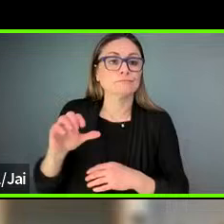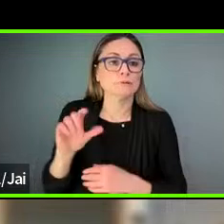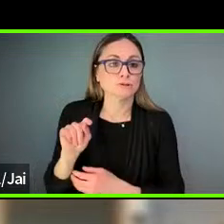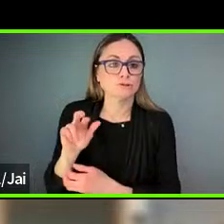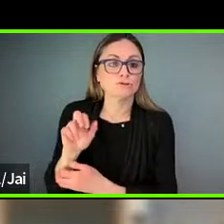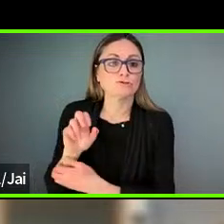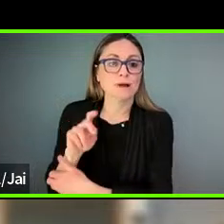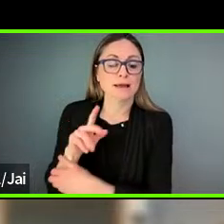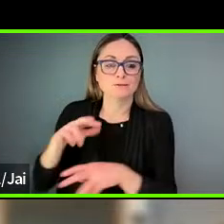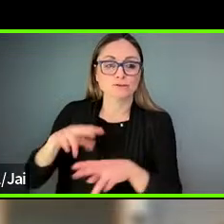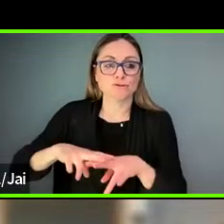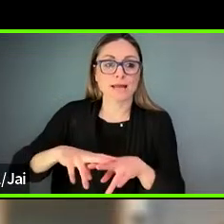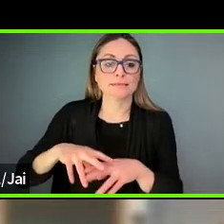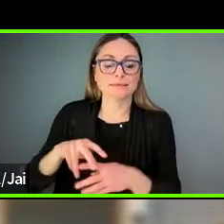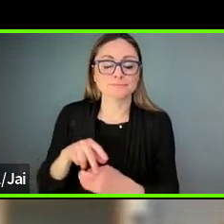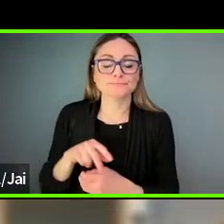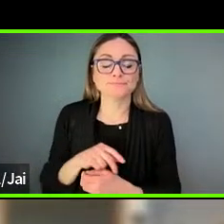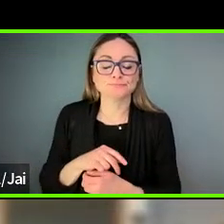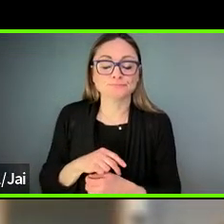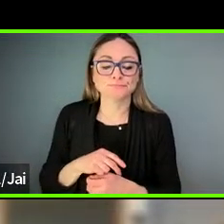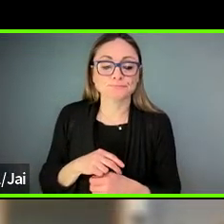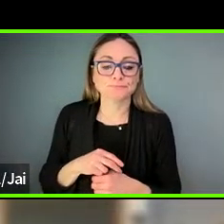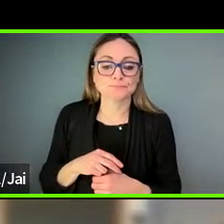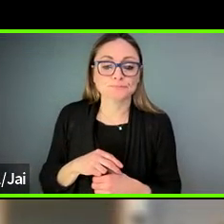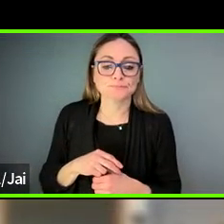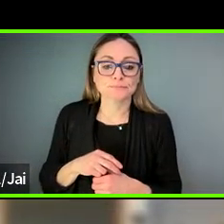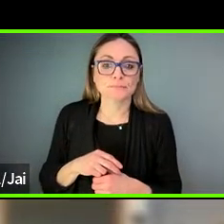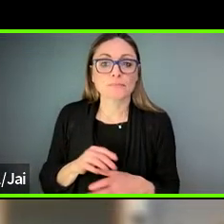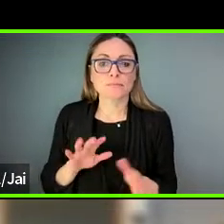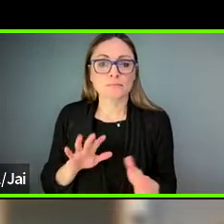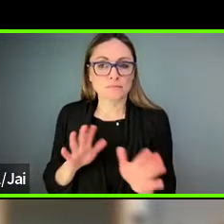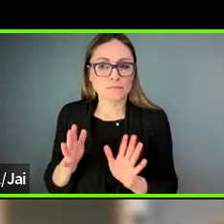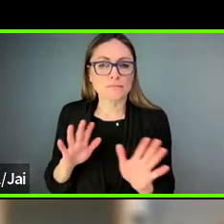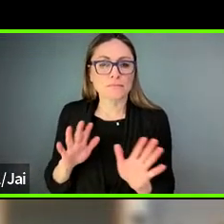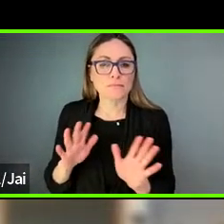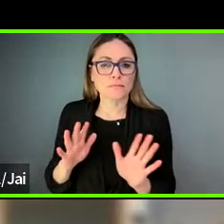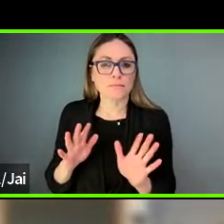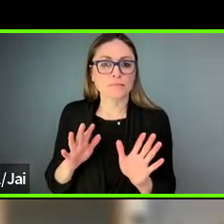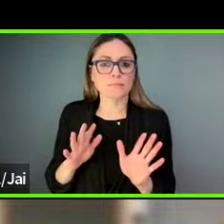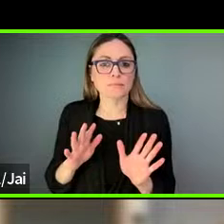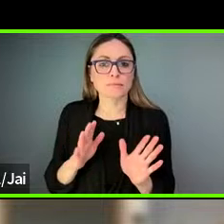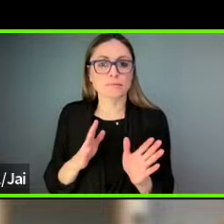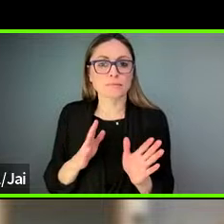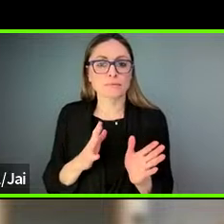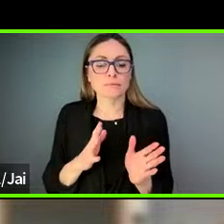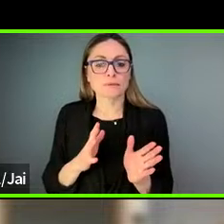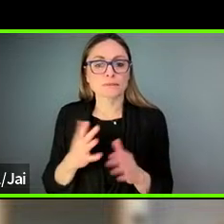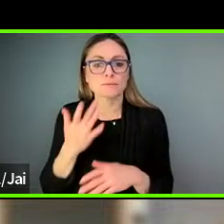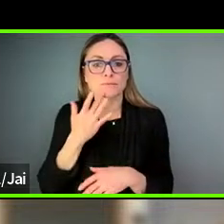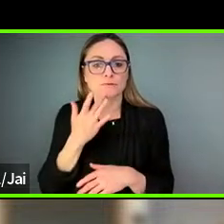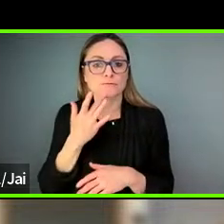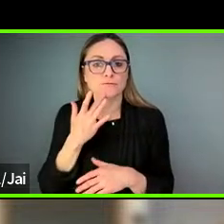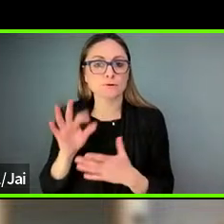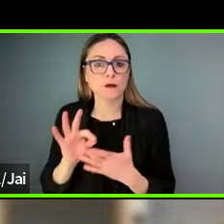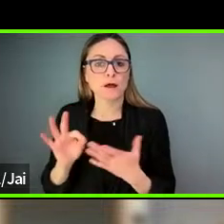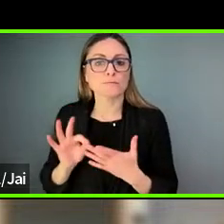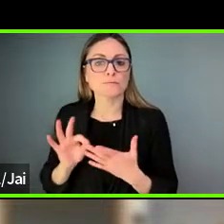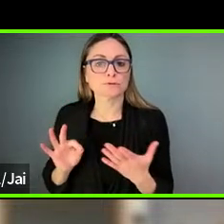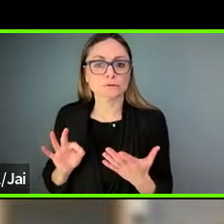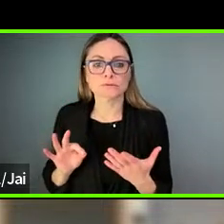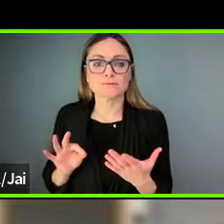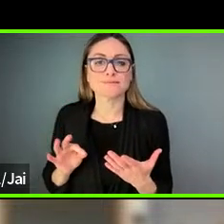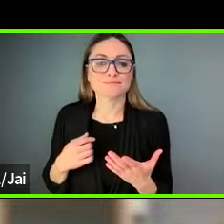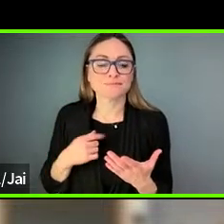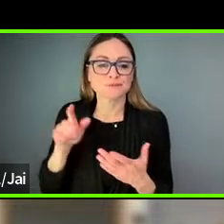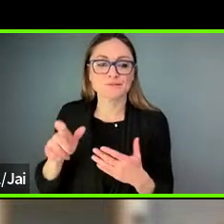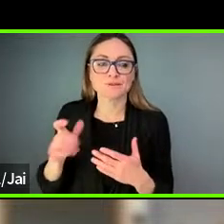I think that is generally what we're leaning towards as the preferred option, but we just have to be careful